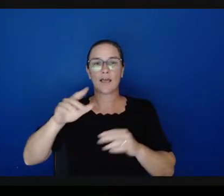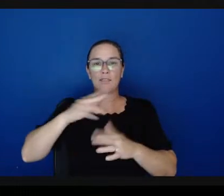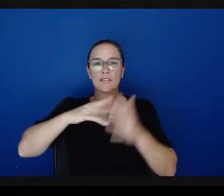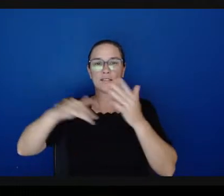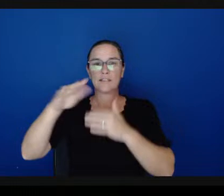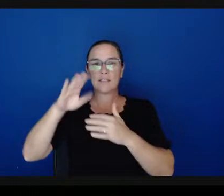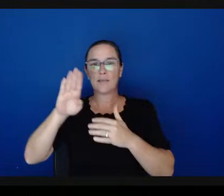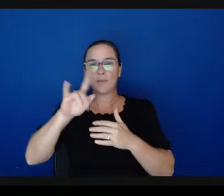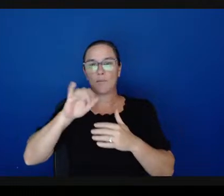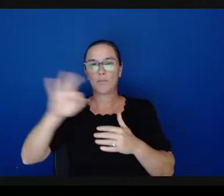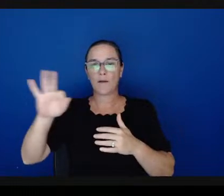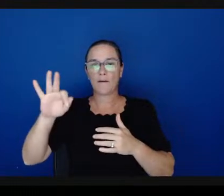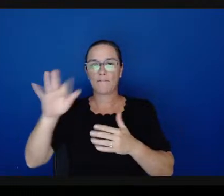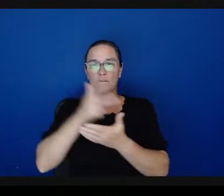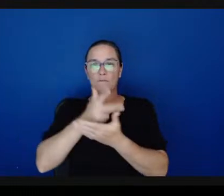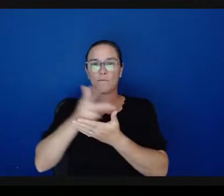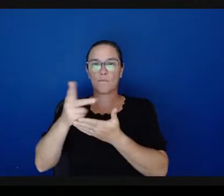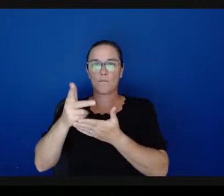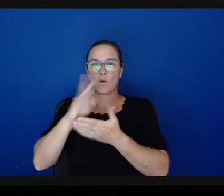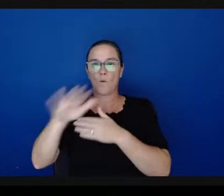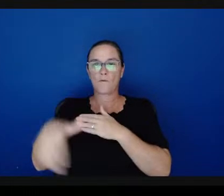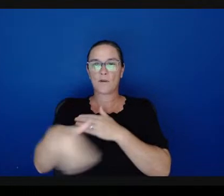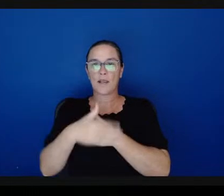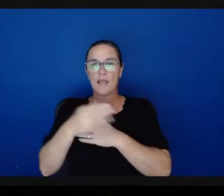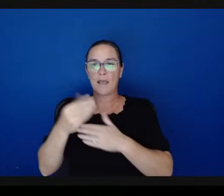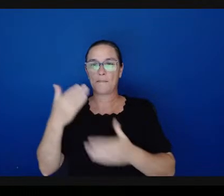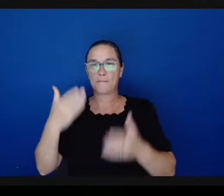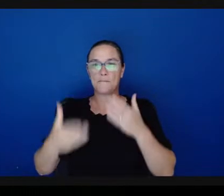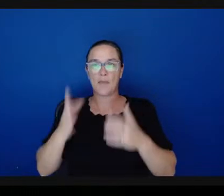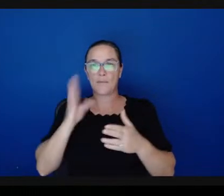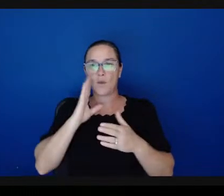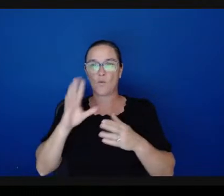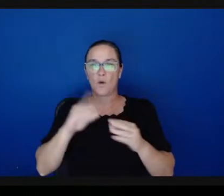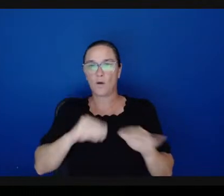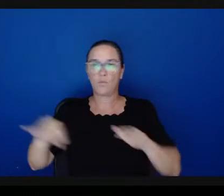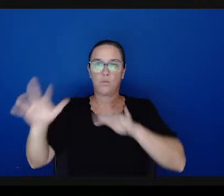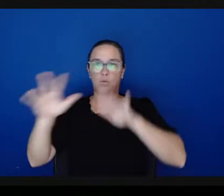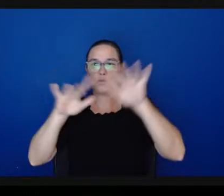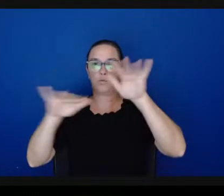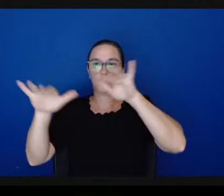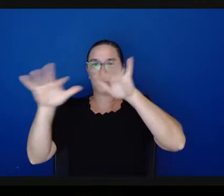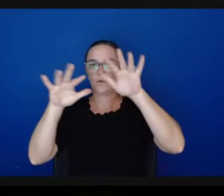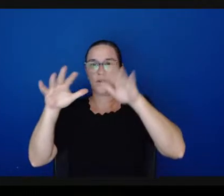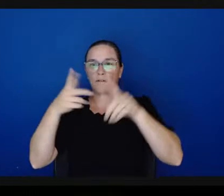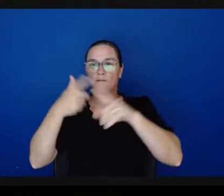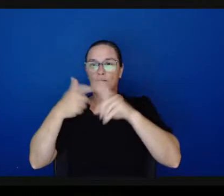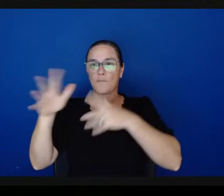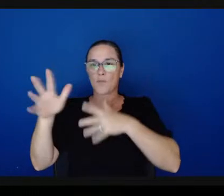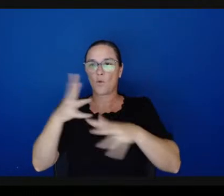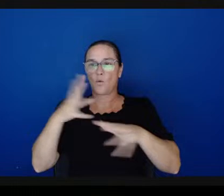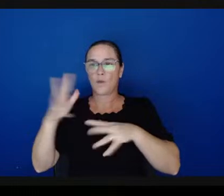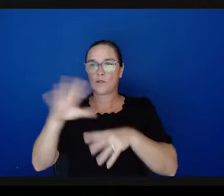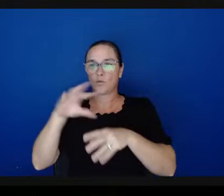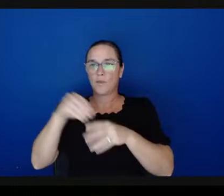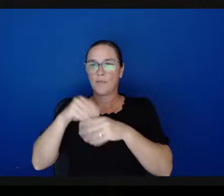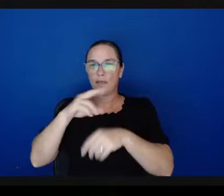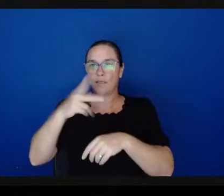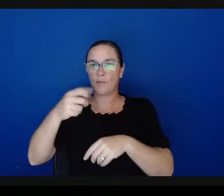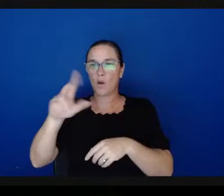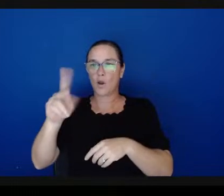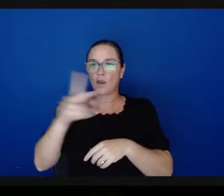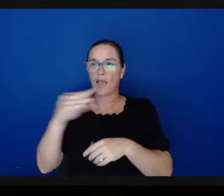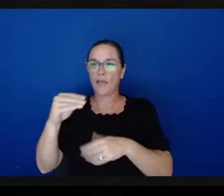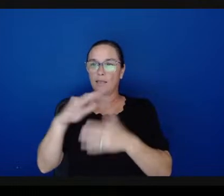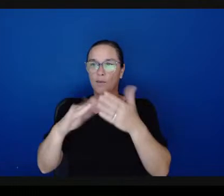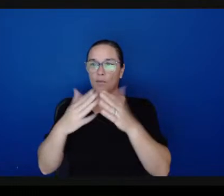overnight and maybe continued to remobilize by winds within a national park and nearby communities over the next few days.